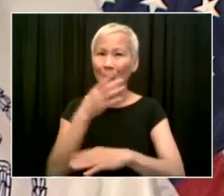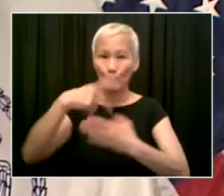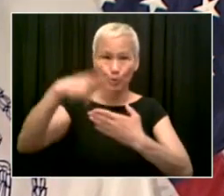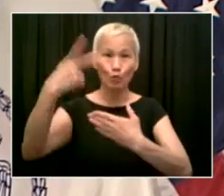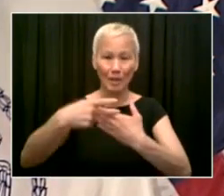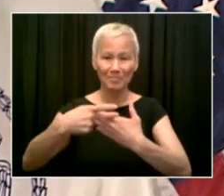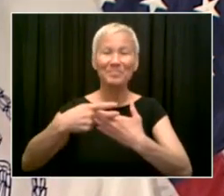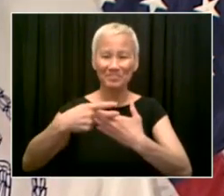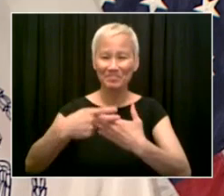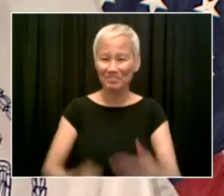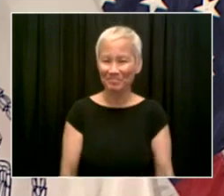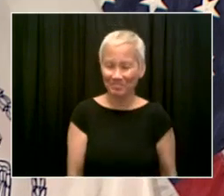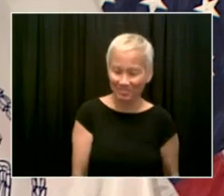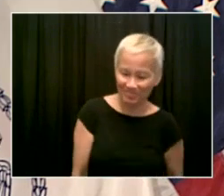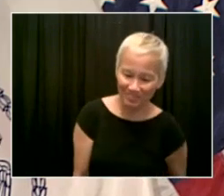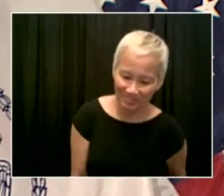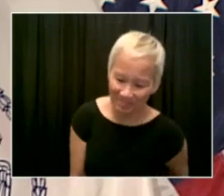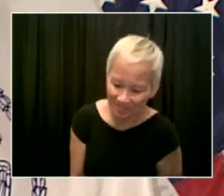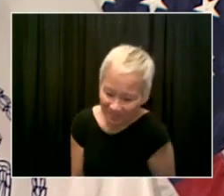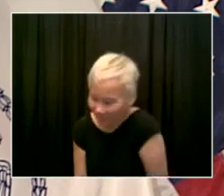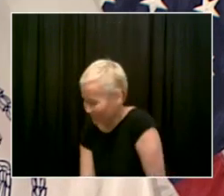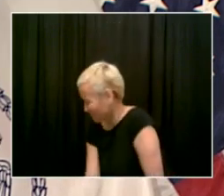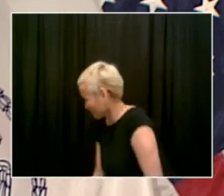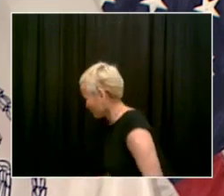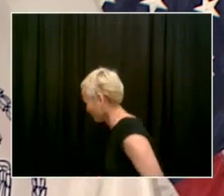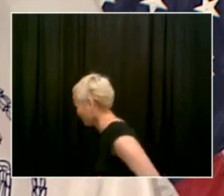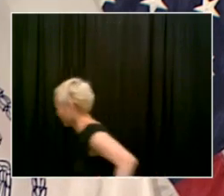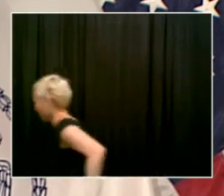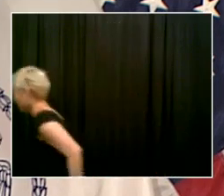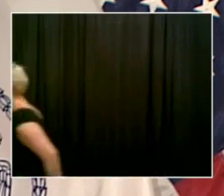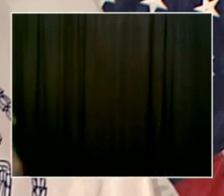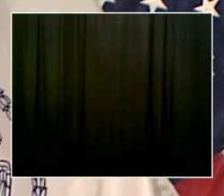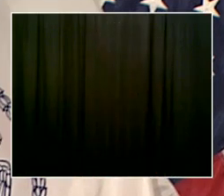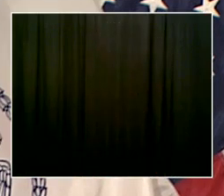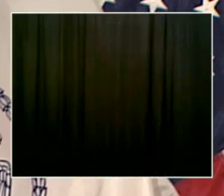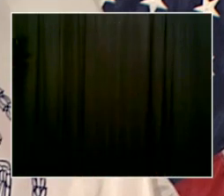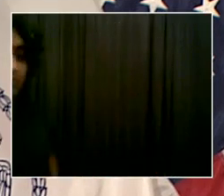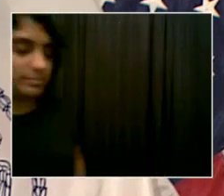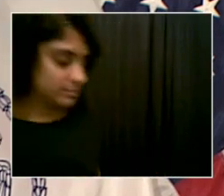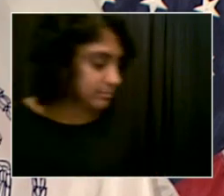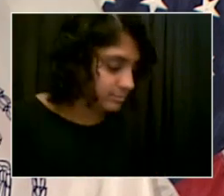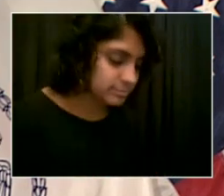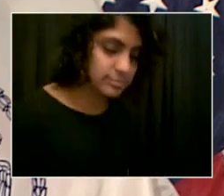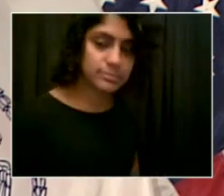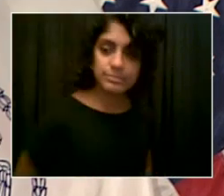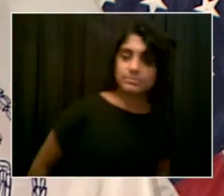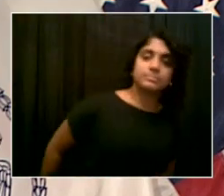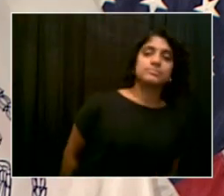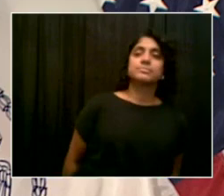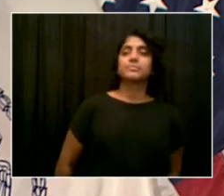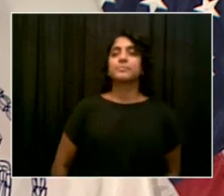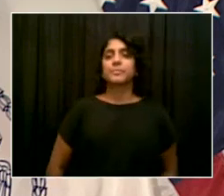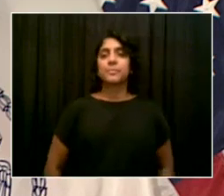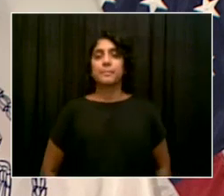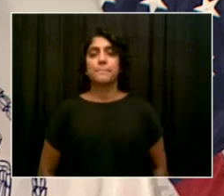Este fin de semana lanzamos Saturday Night Lights como parte del programa Safe Summer New York